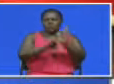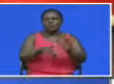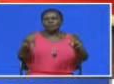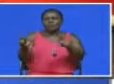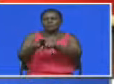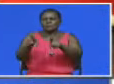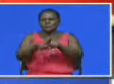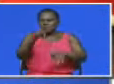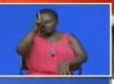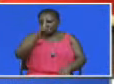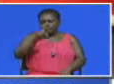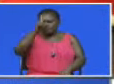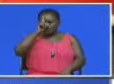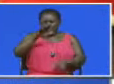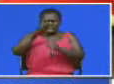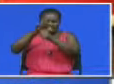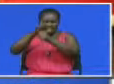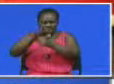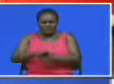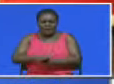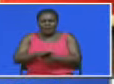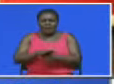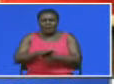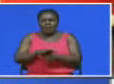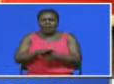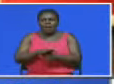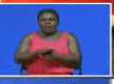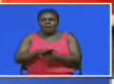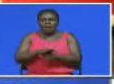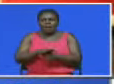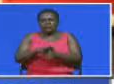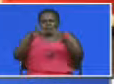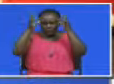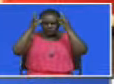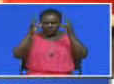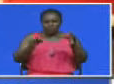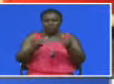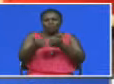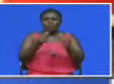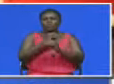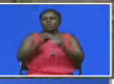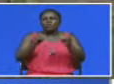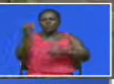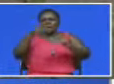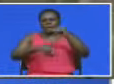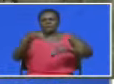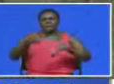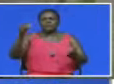also seriously jeopardized his chances for a decisive, non-contested re-election.